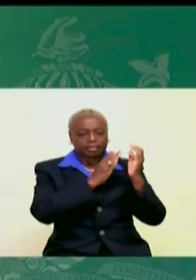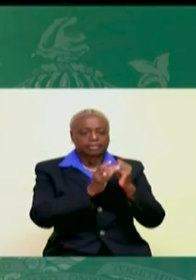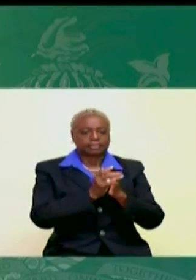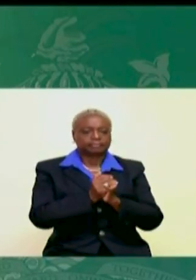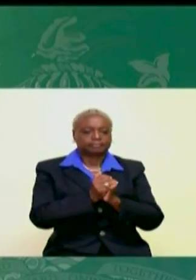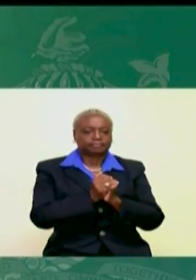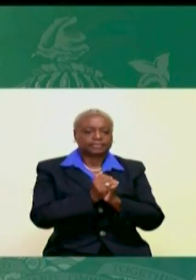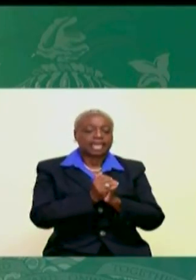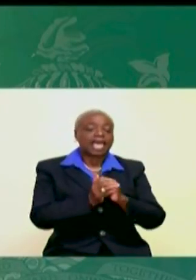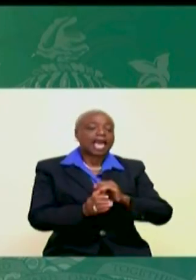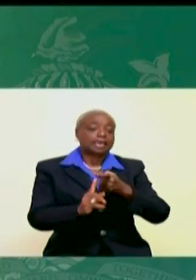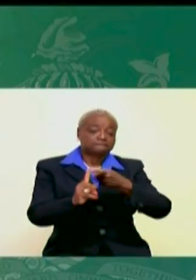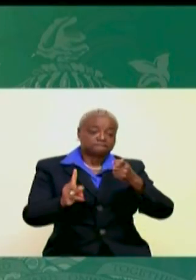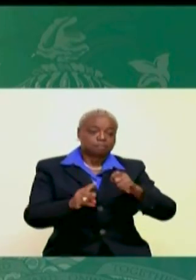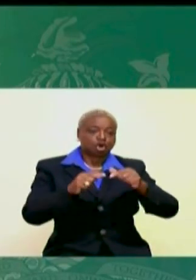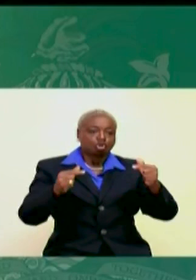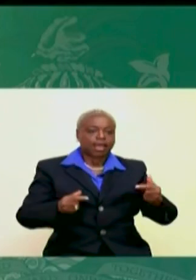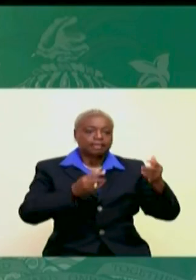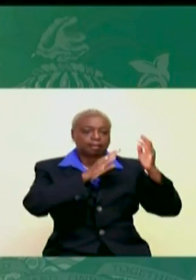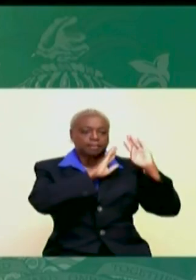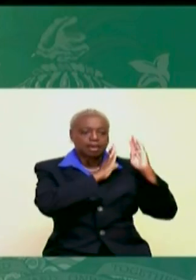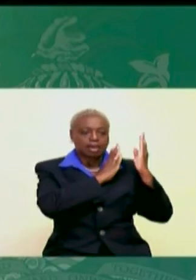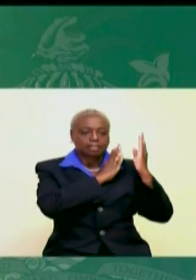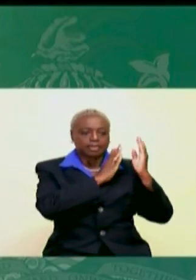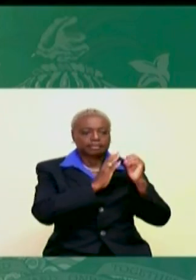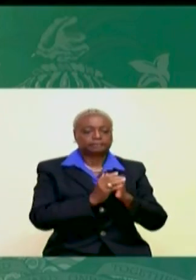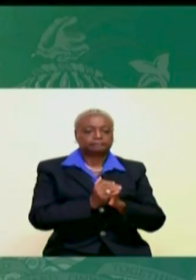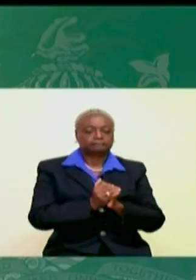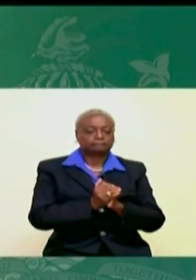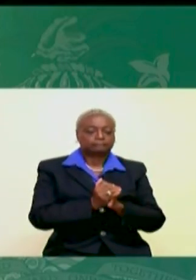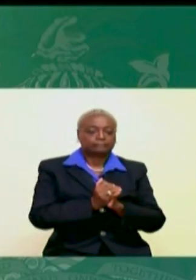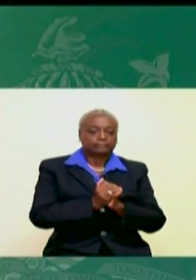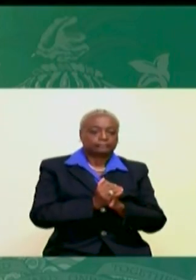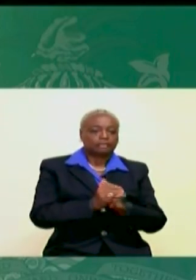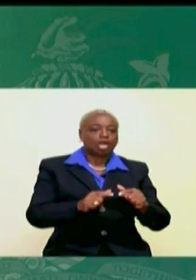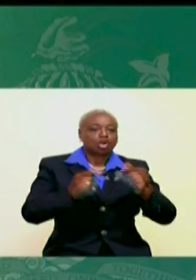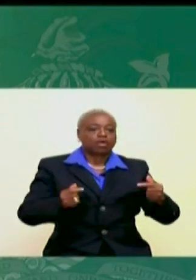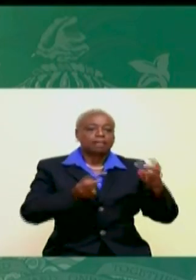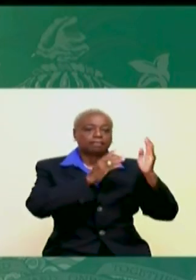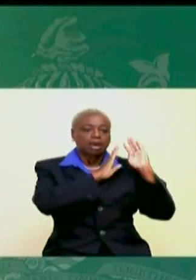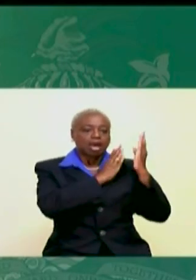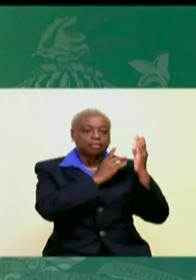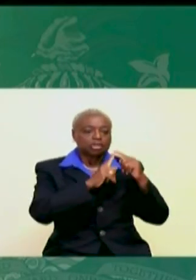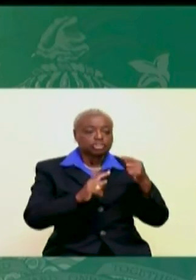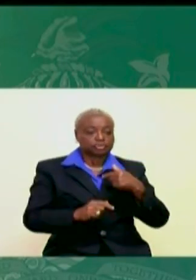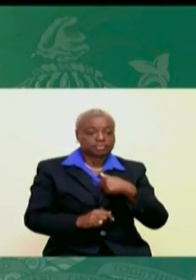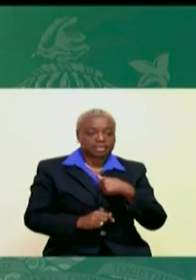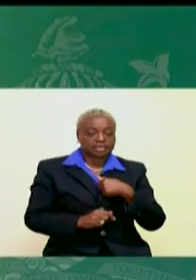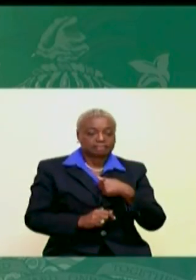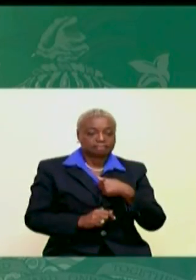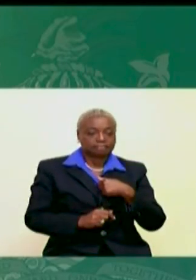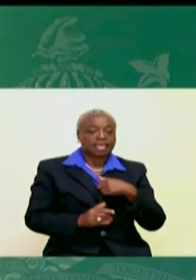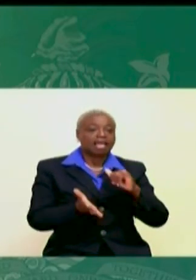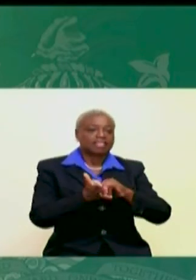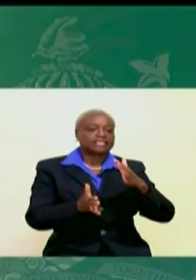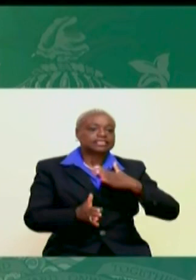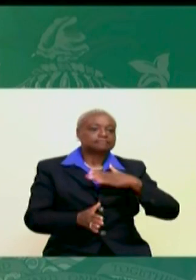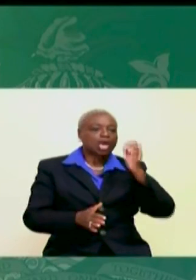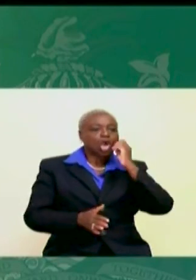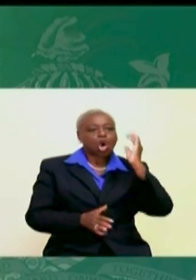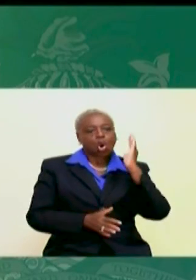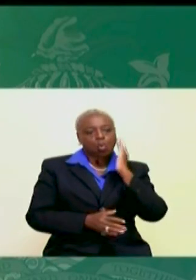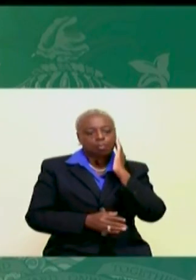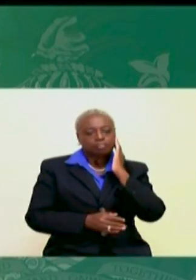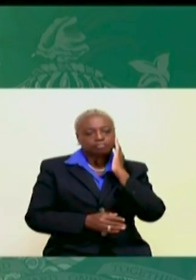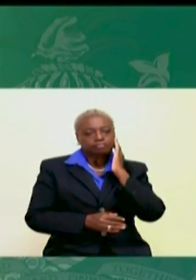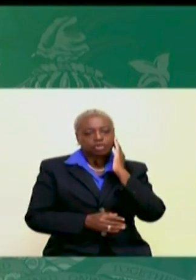I'm from Grand Bahama, Madam Speaker. And Grand Bahama, to me, that's my home.